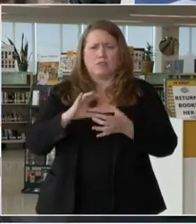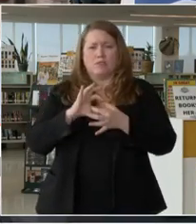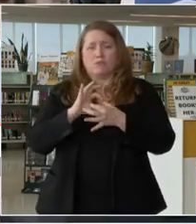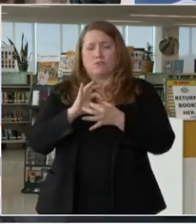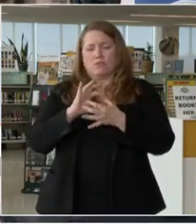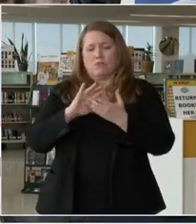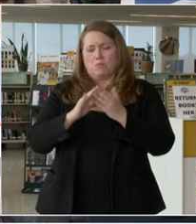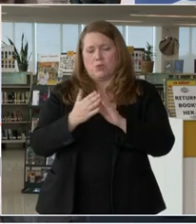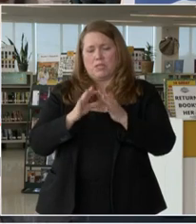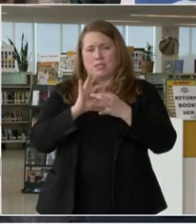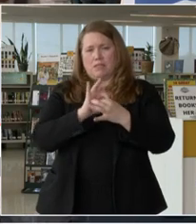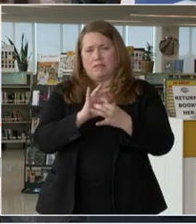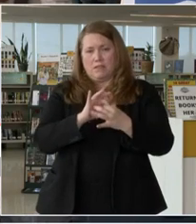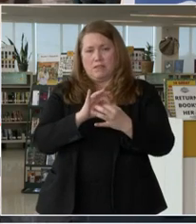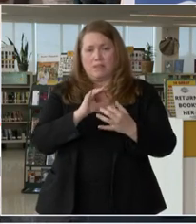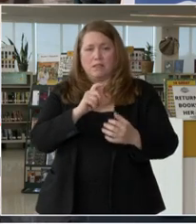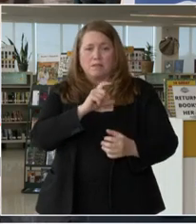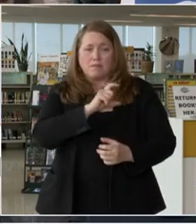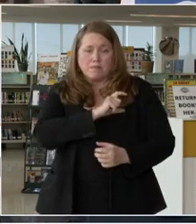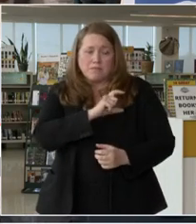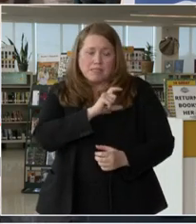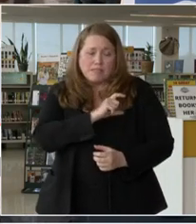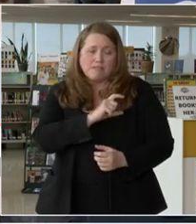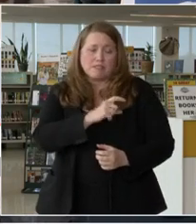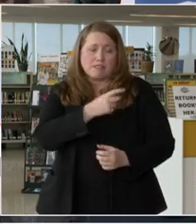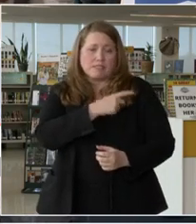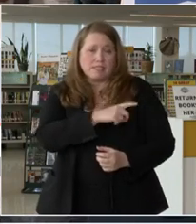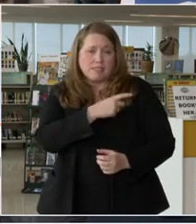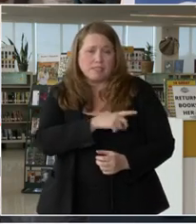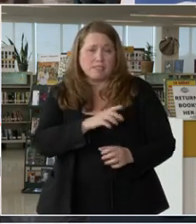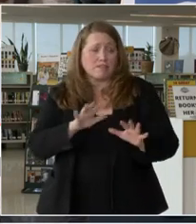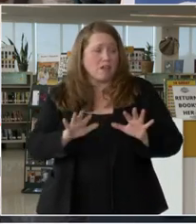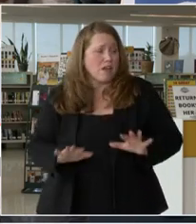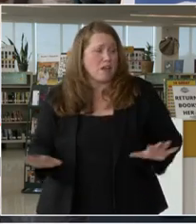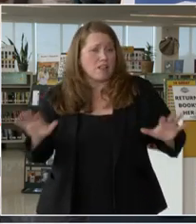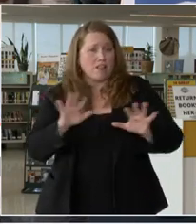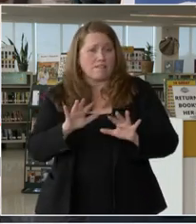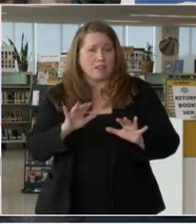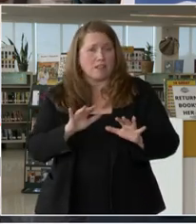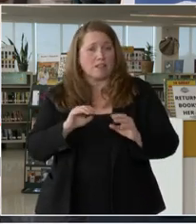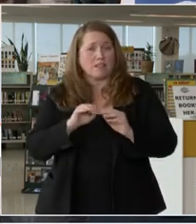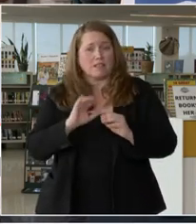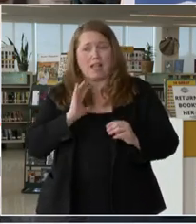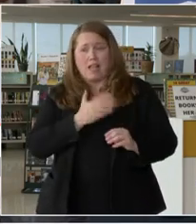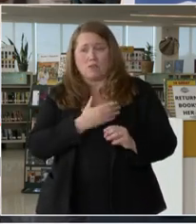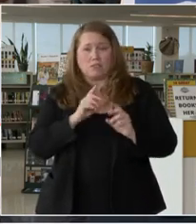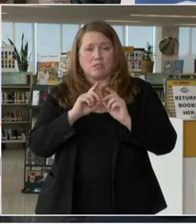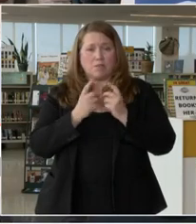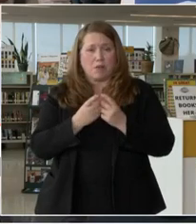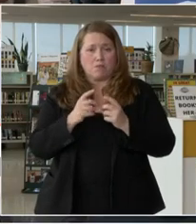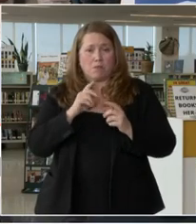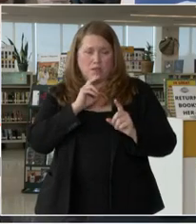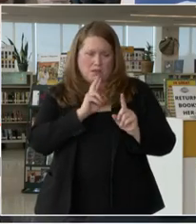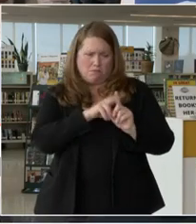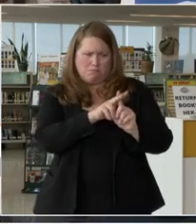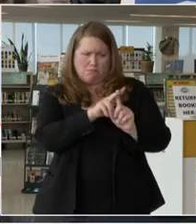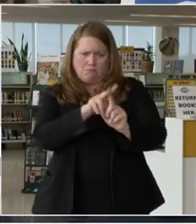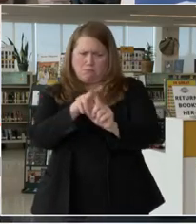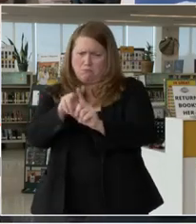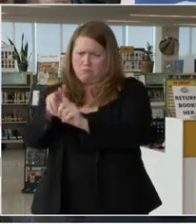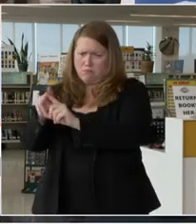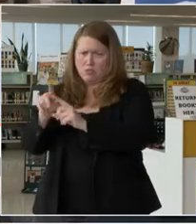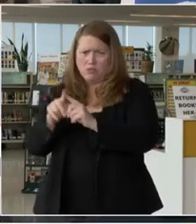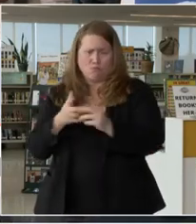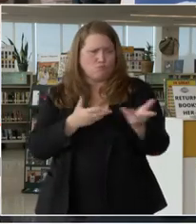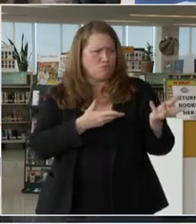officers, detectives from all across the different areas of our department are deployed out in community, having